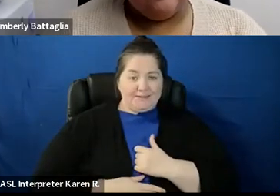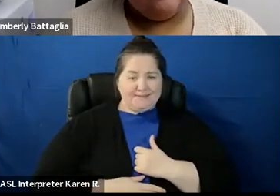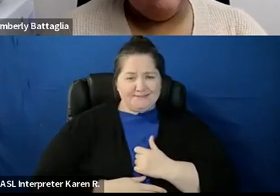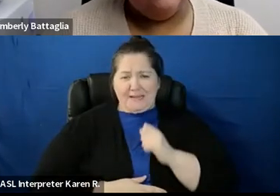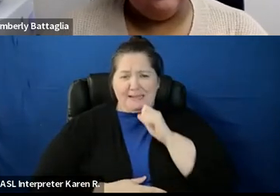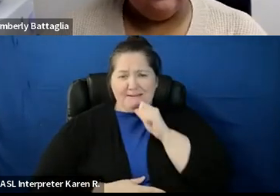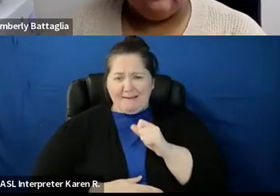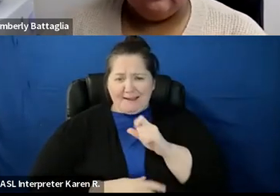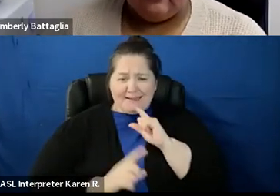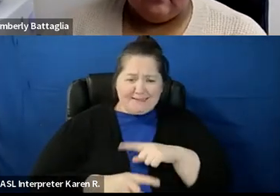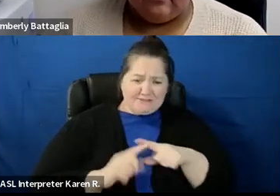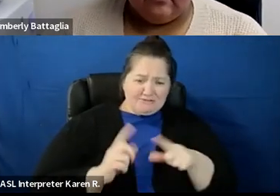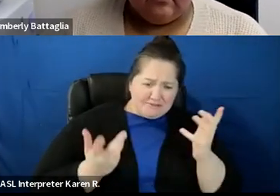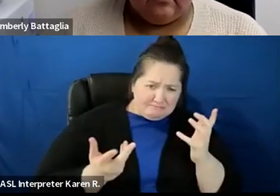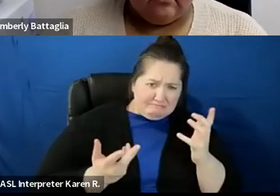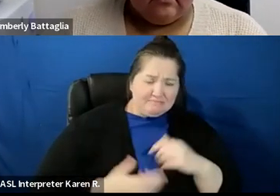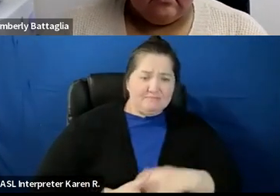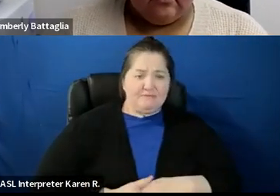but